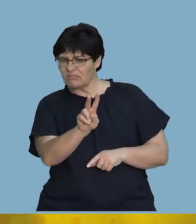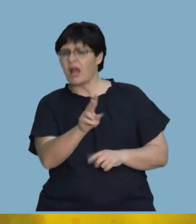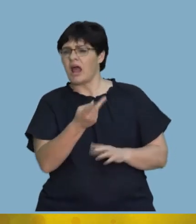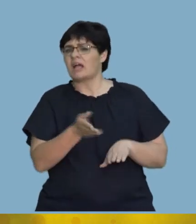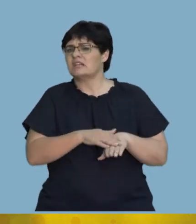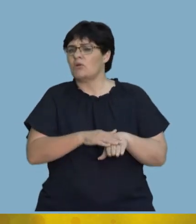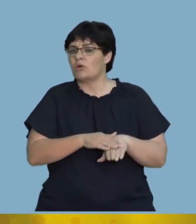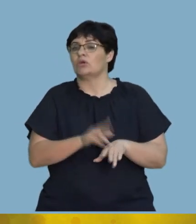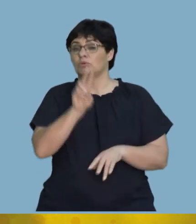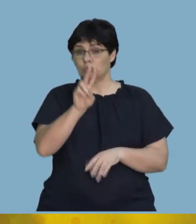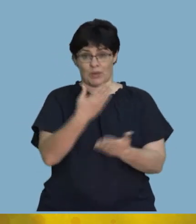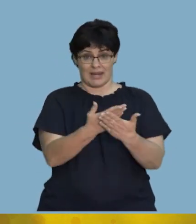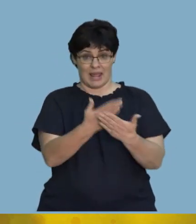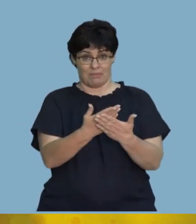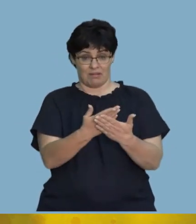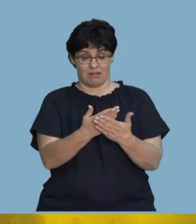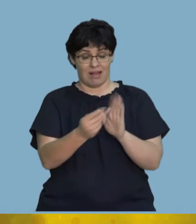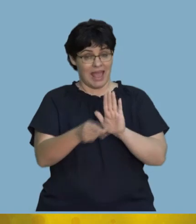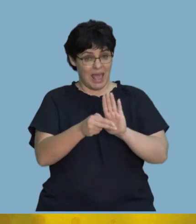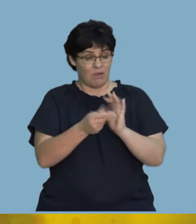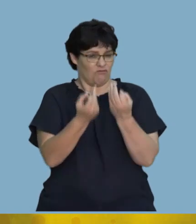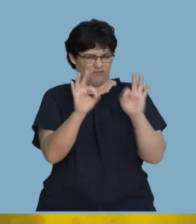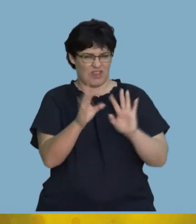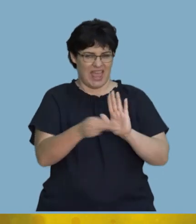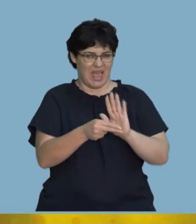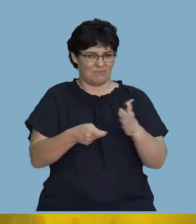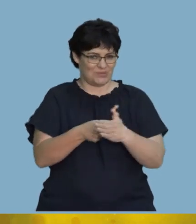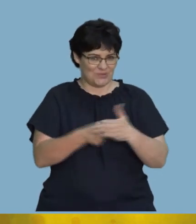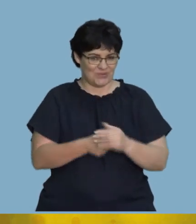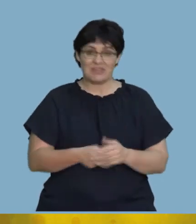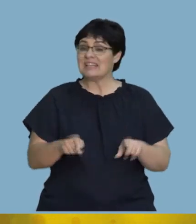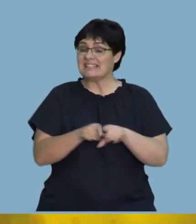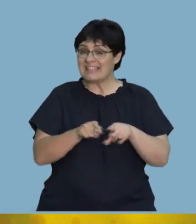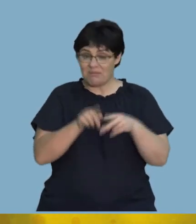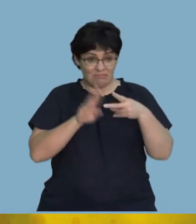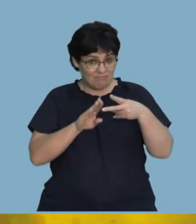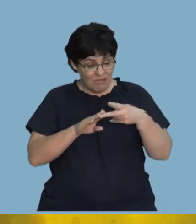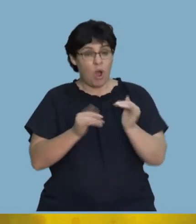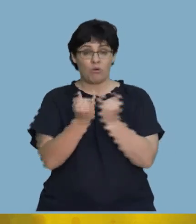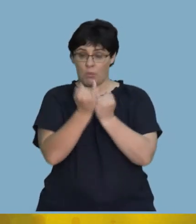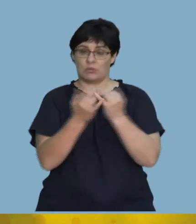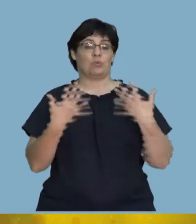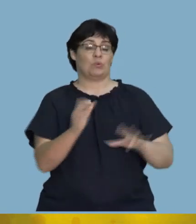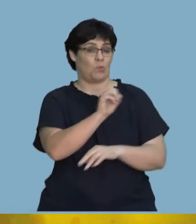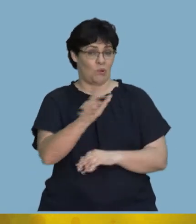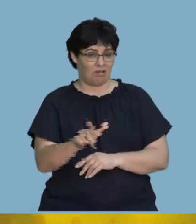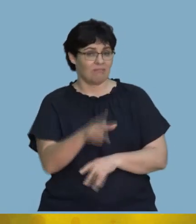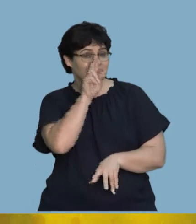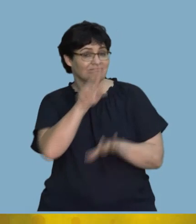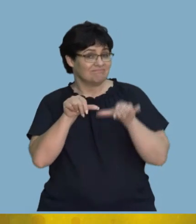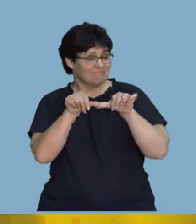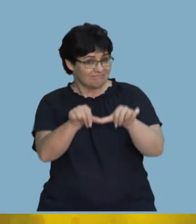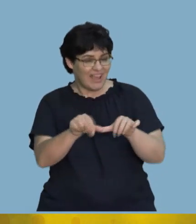the 2Enable app for free on your app store. We also have a cool competition going on for you, so do stay tuned to get all of